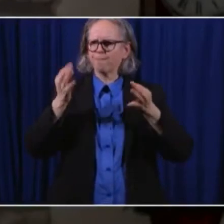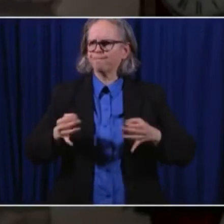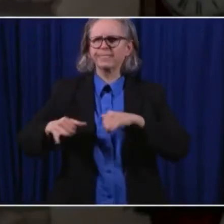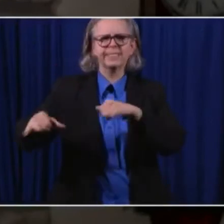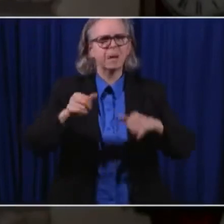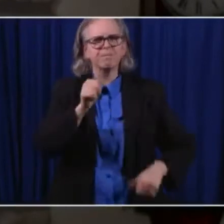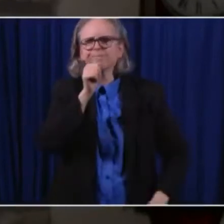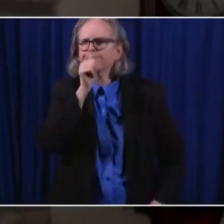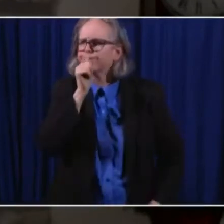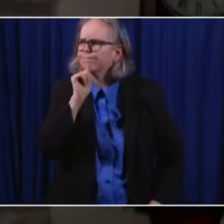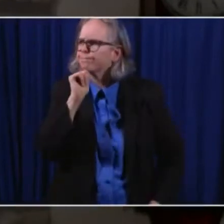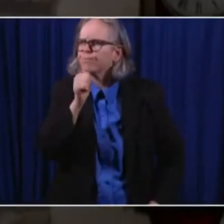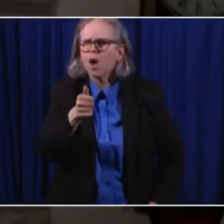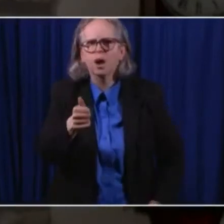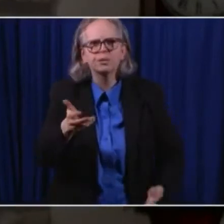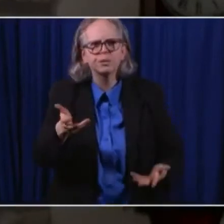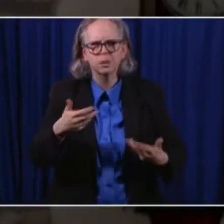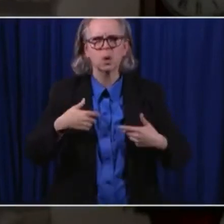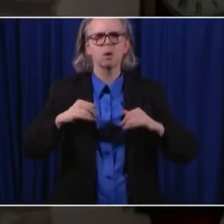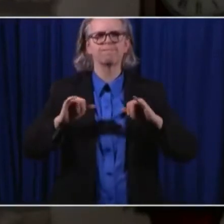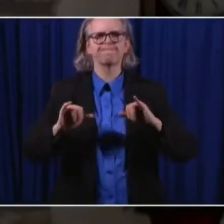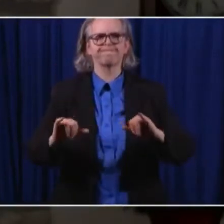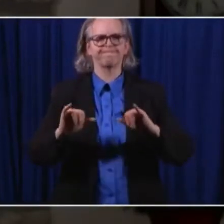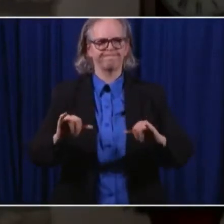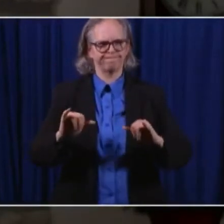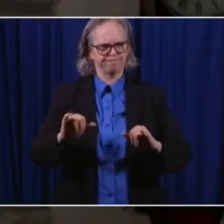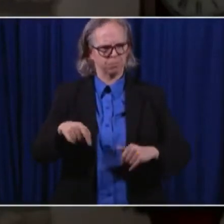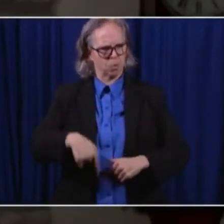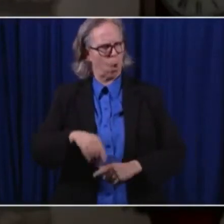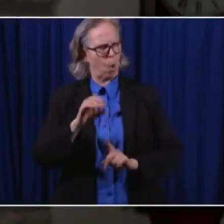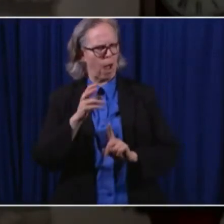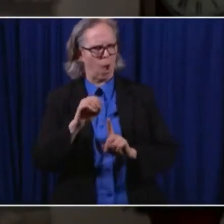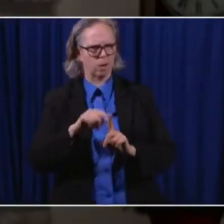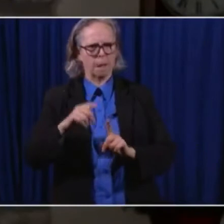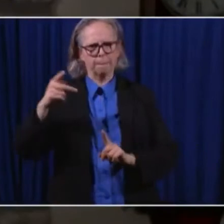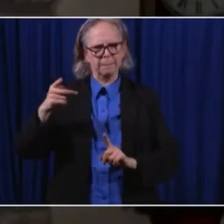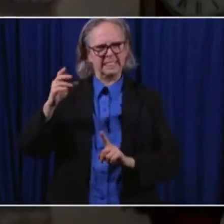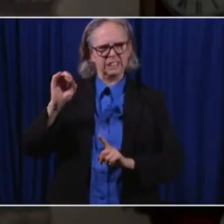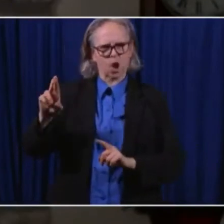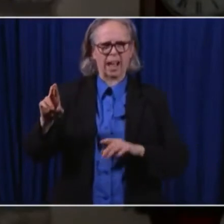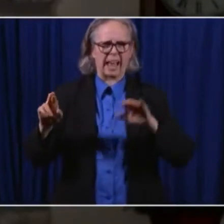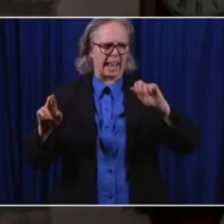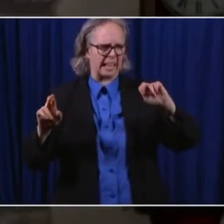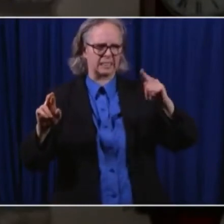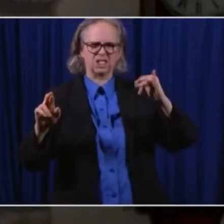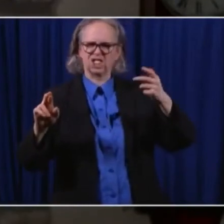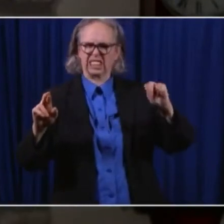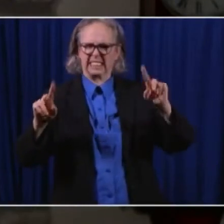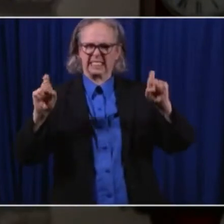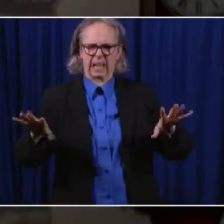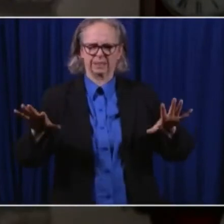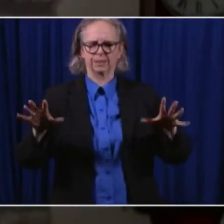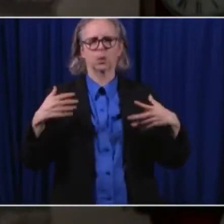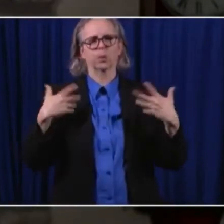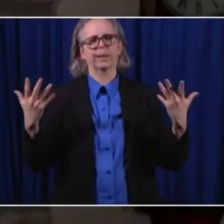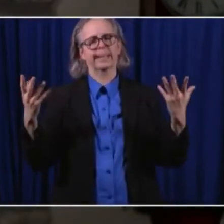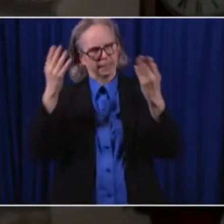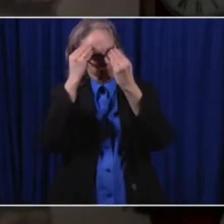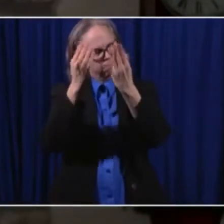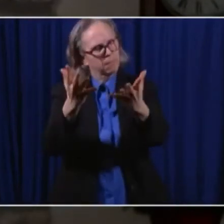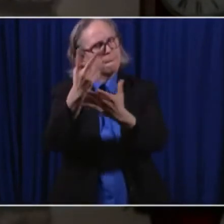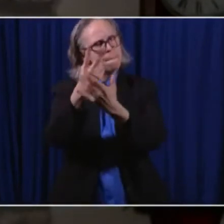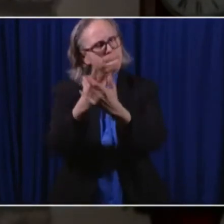have done so far is to give you all the numbers, and then people can make their own judgment. But you're absolutely